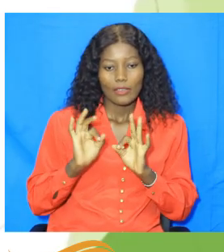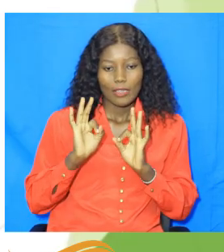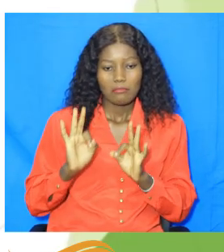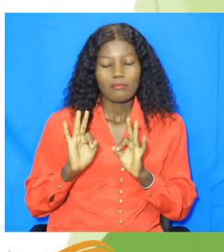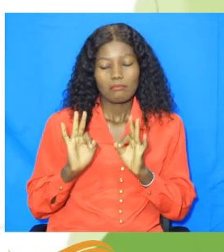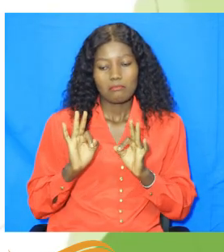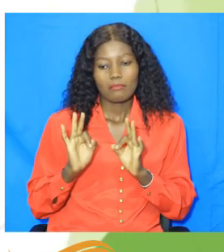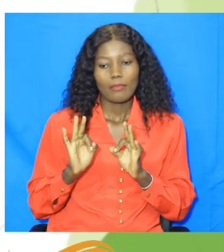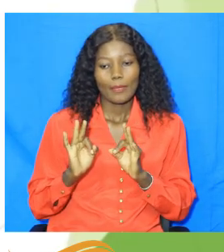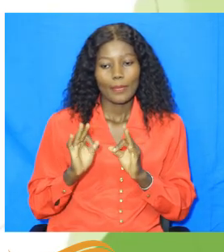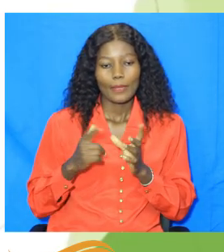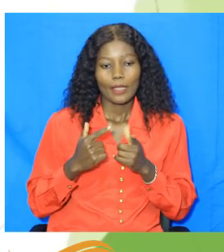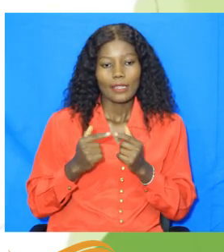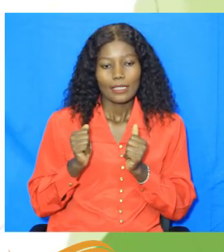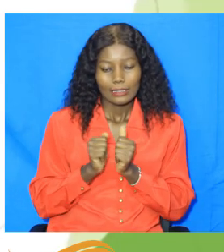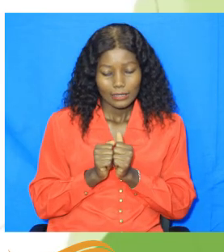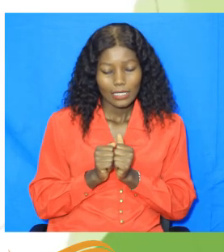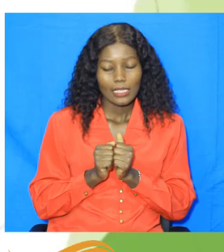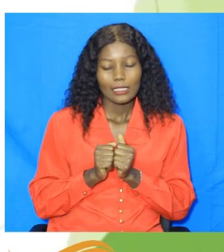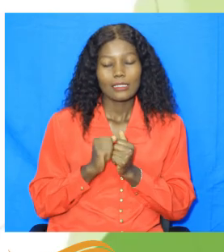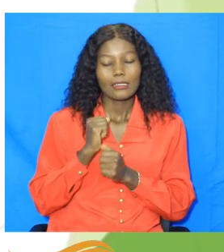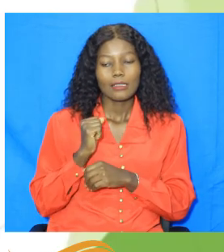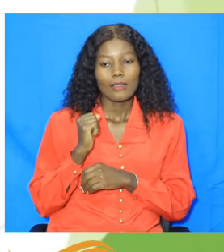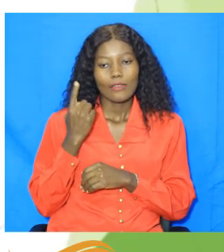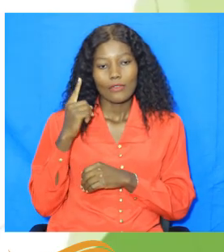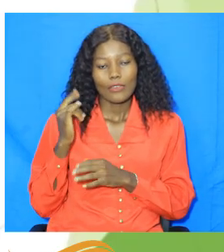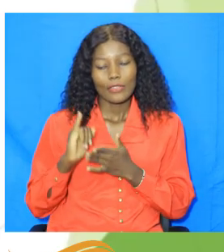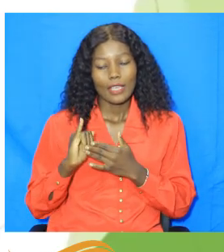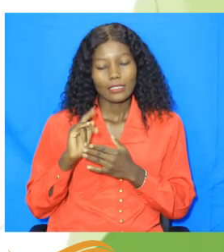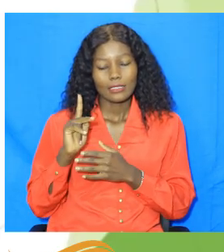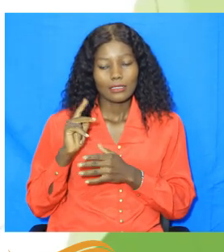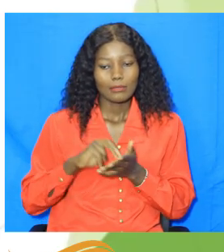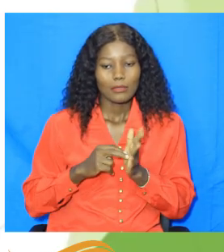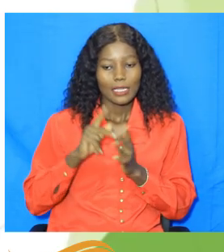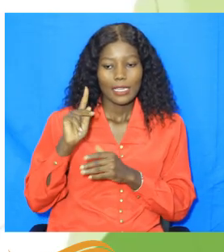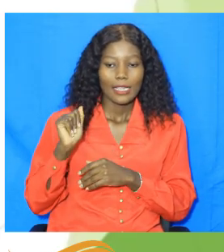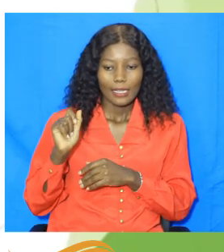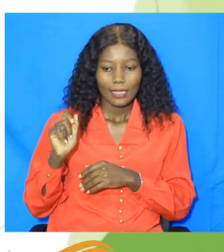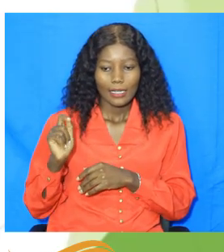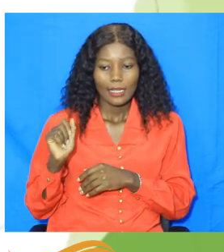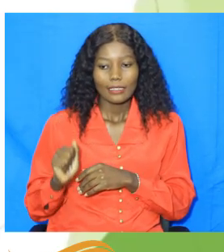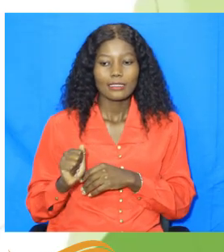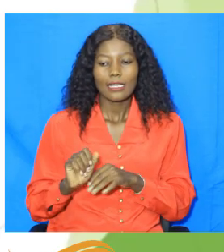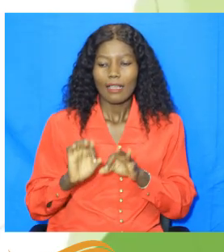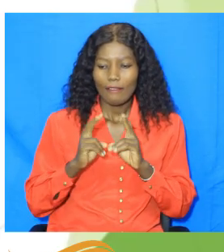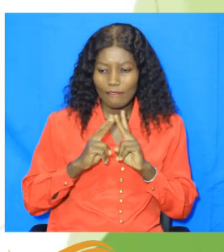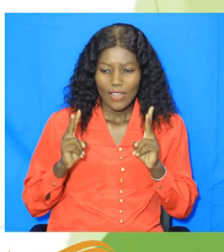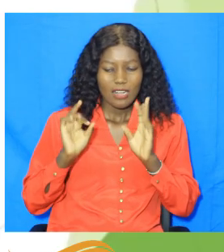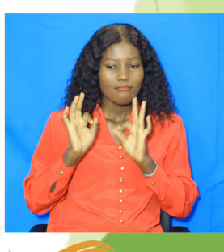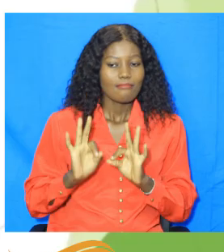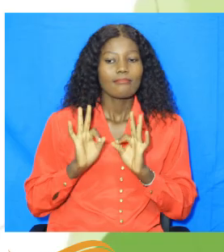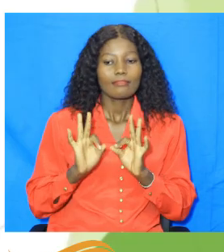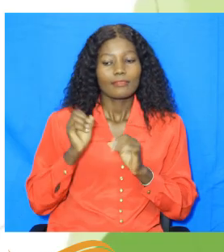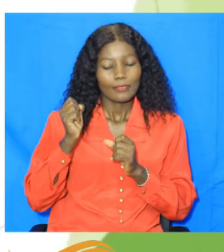kata. And 10 for that matter, it means that the kata was perfect. And in case the